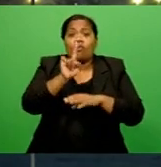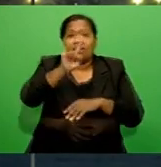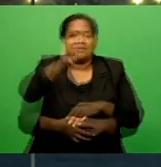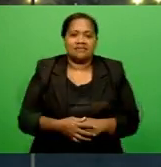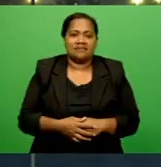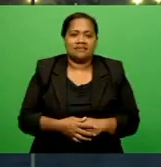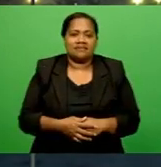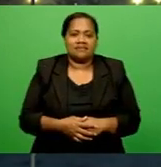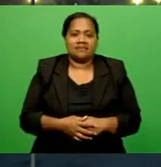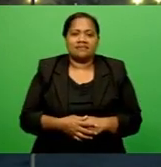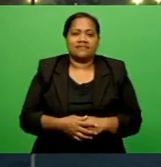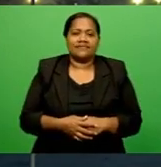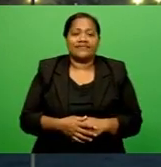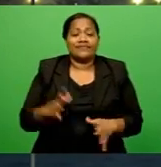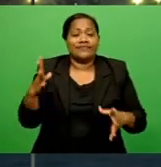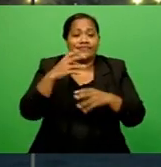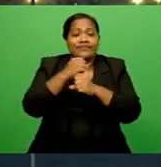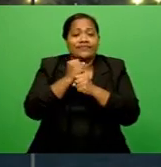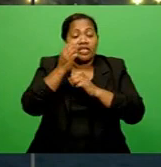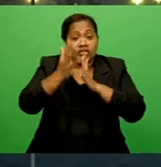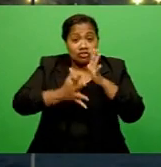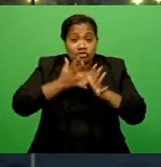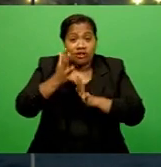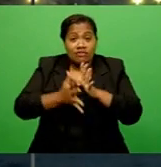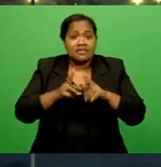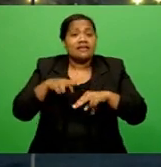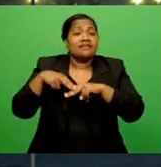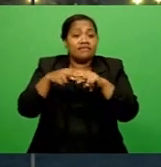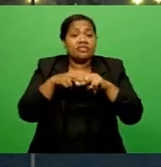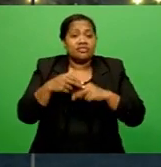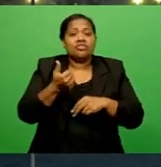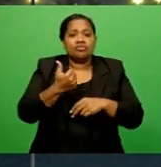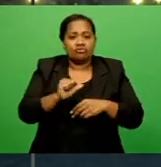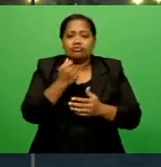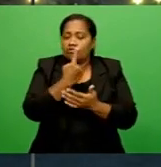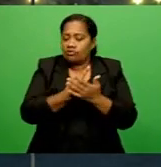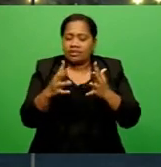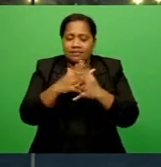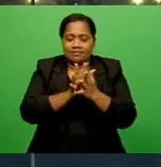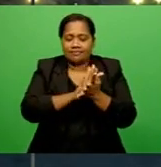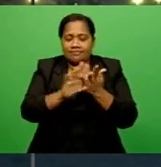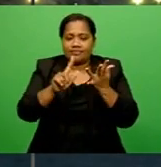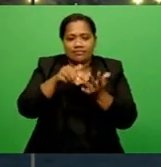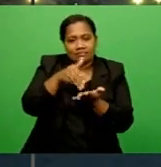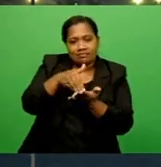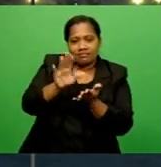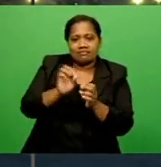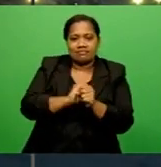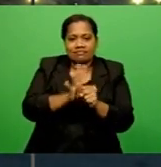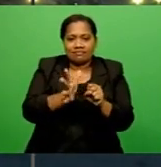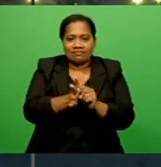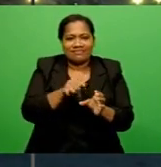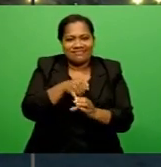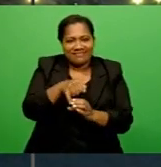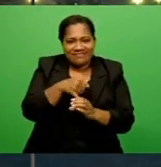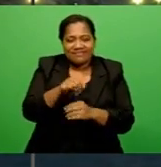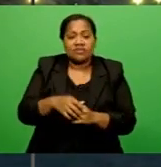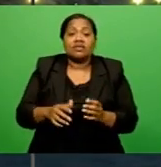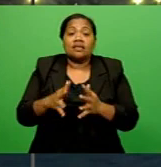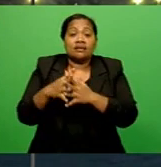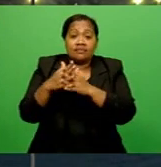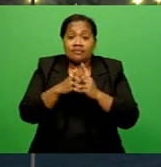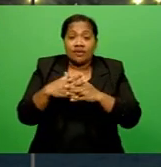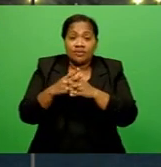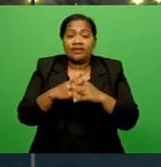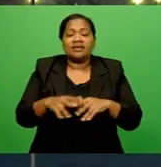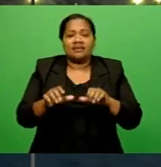ground. Recapping our main stories, Fiji will only use WHO-approved COVID vaccine. US returns to Paris Agreement and